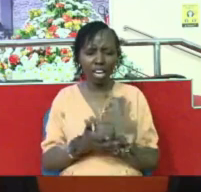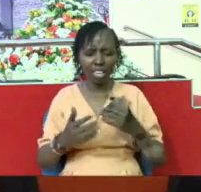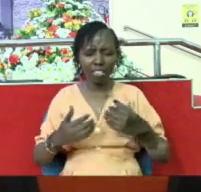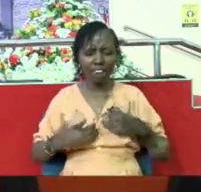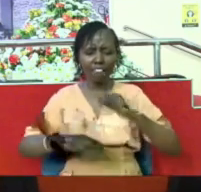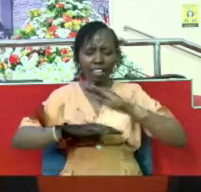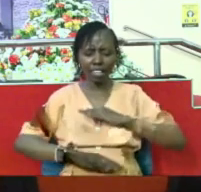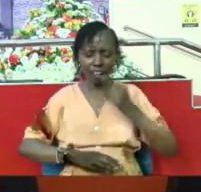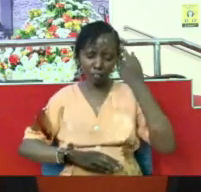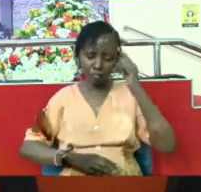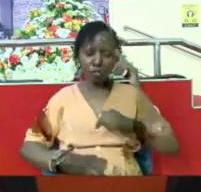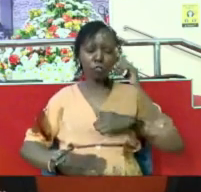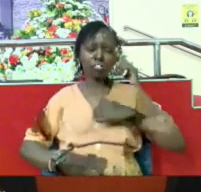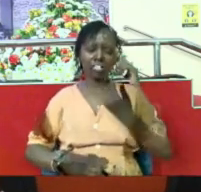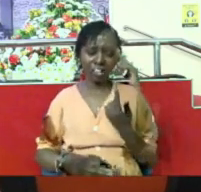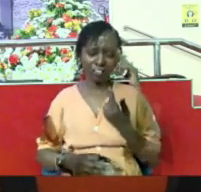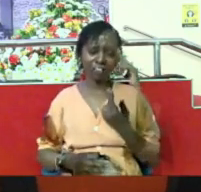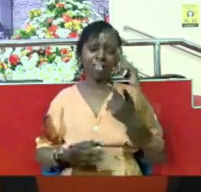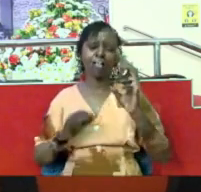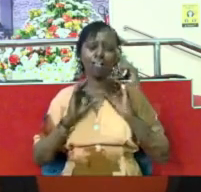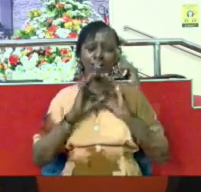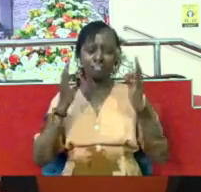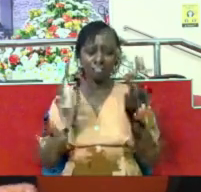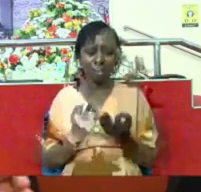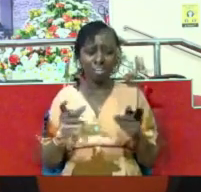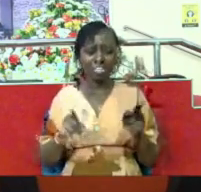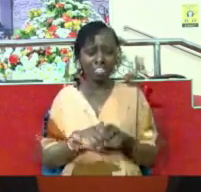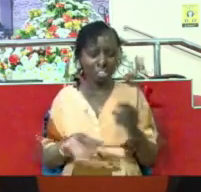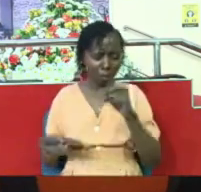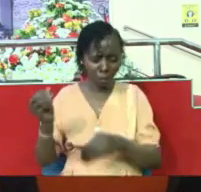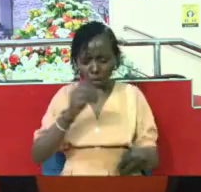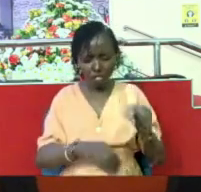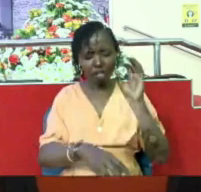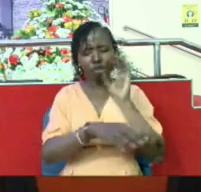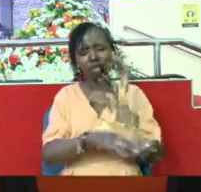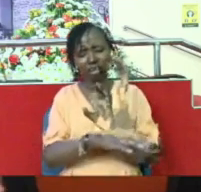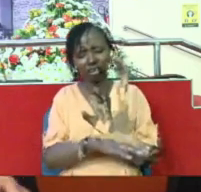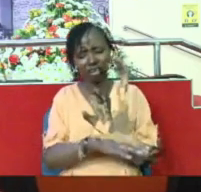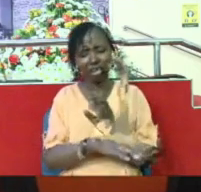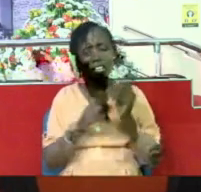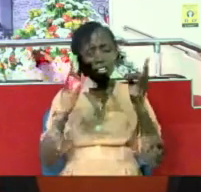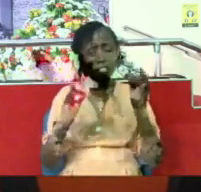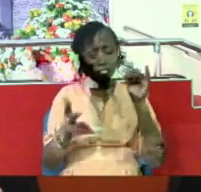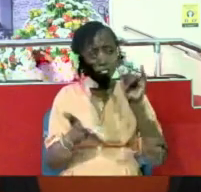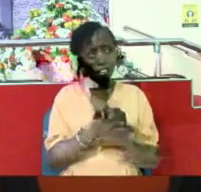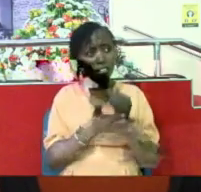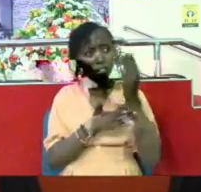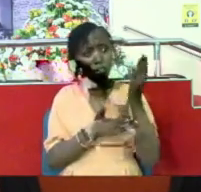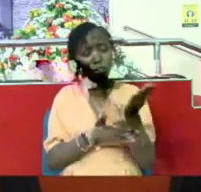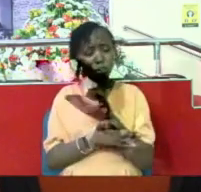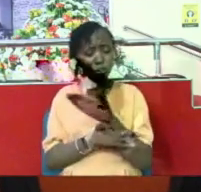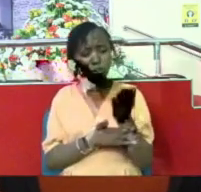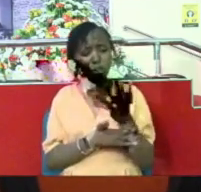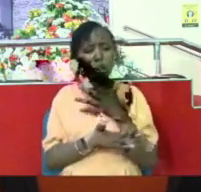my family, ya familia yangu, and to give to the house of God. Na nikaweze kutoa katika nyumba ya Bwana. That is you. Huyo ni wewe. I want you to lift